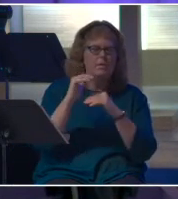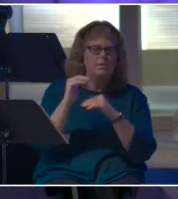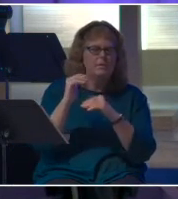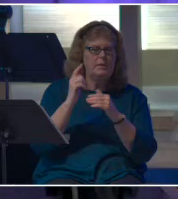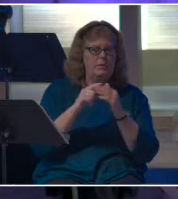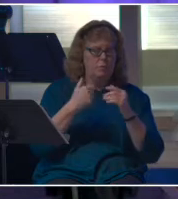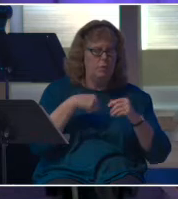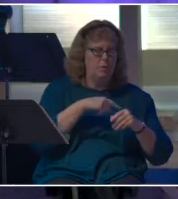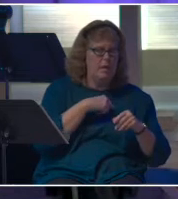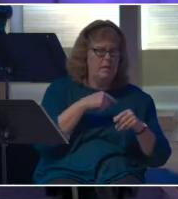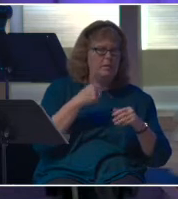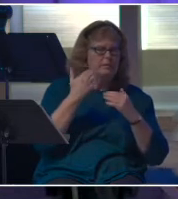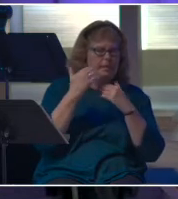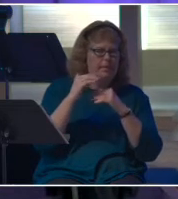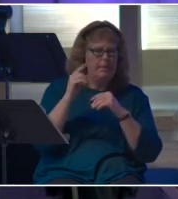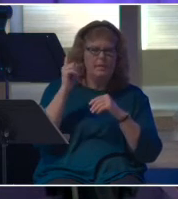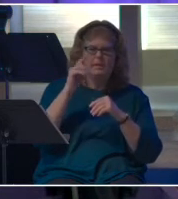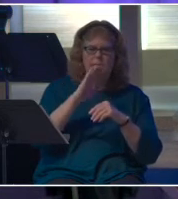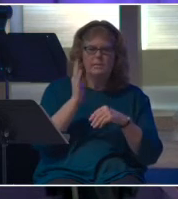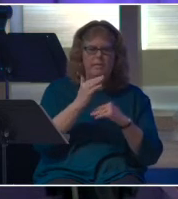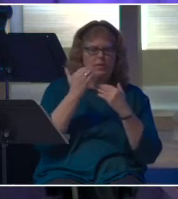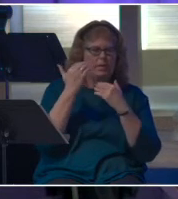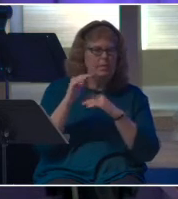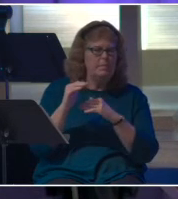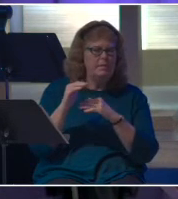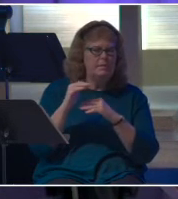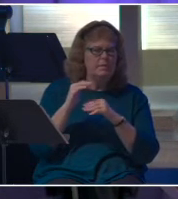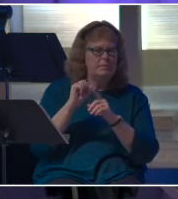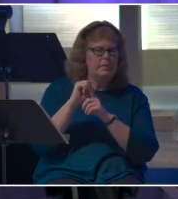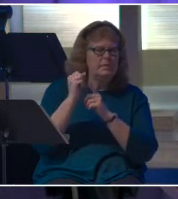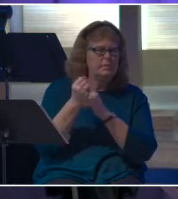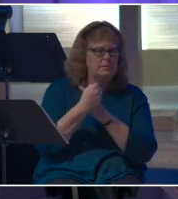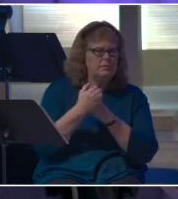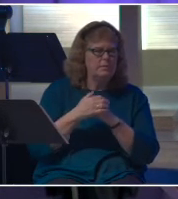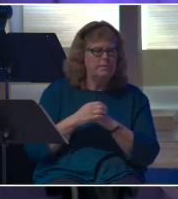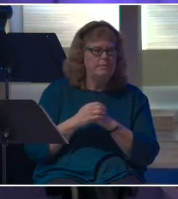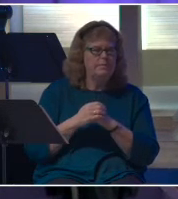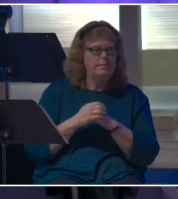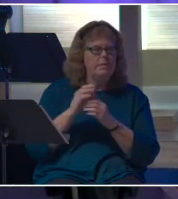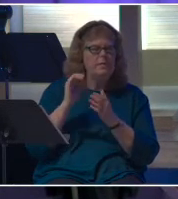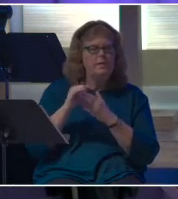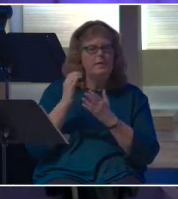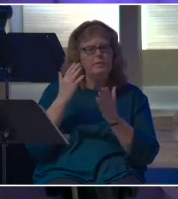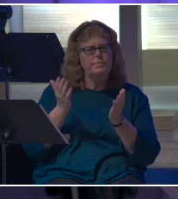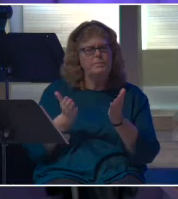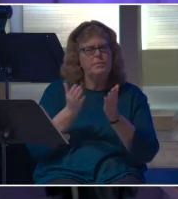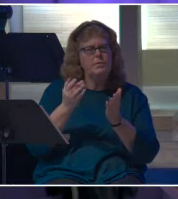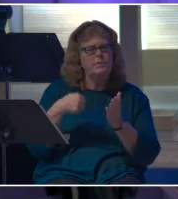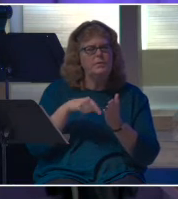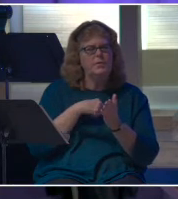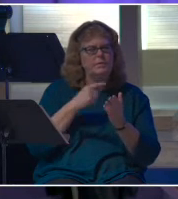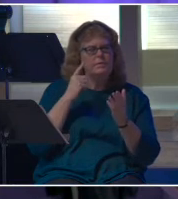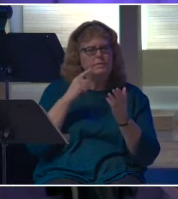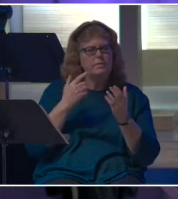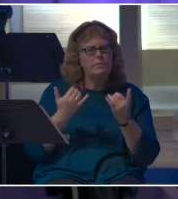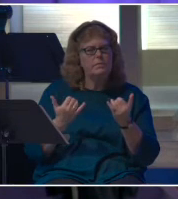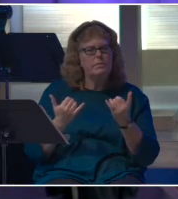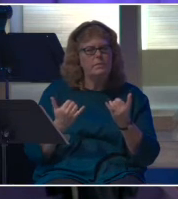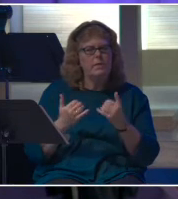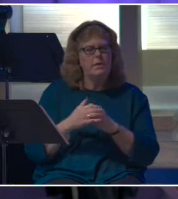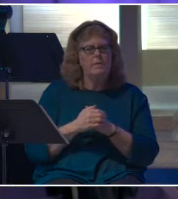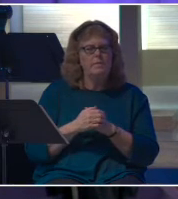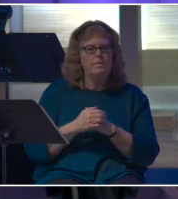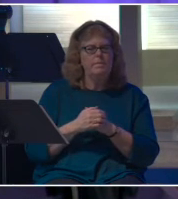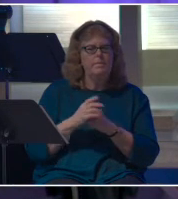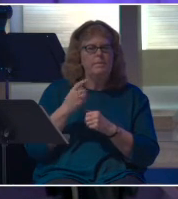appears to be the limitations of our circumstances. And so this is what I want to encourage us with today.